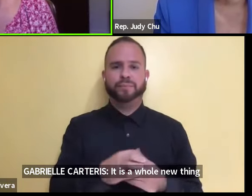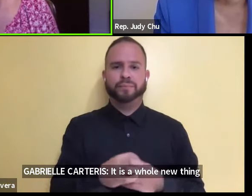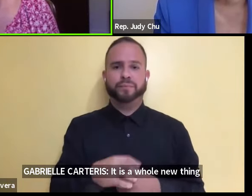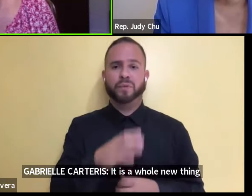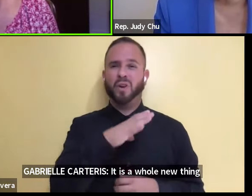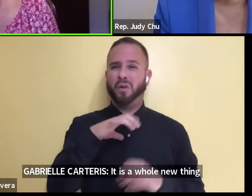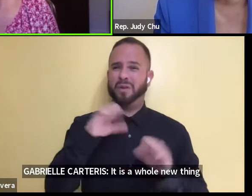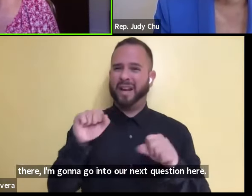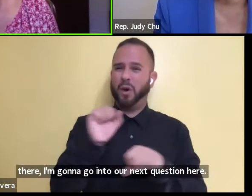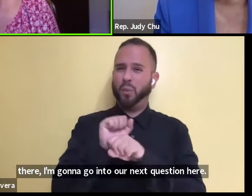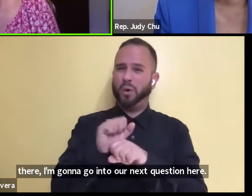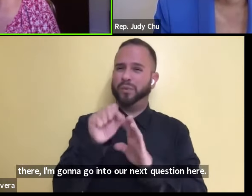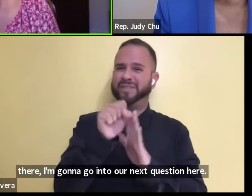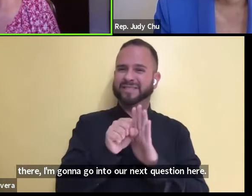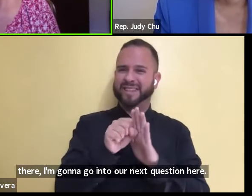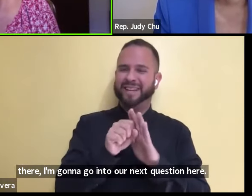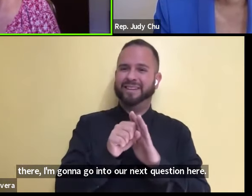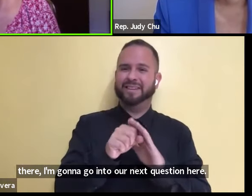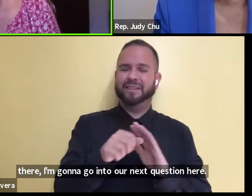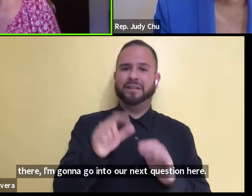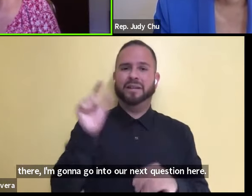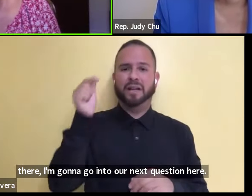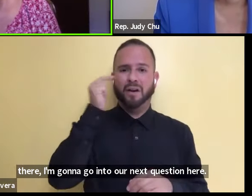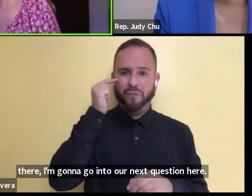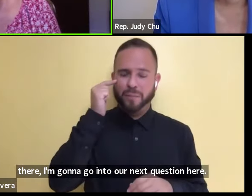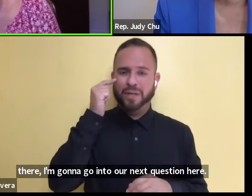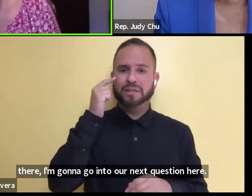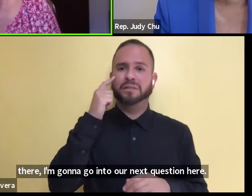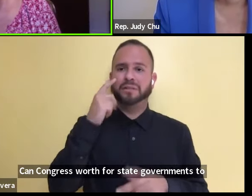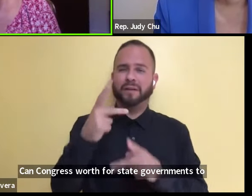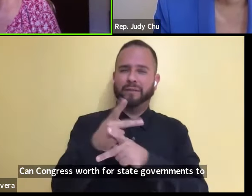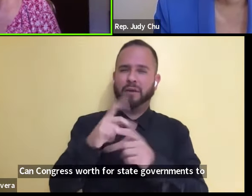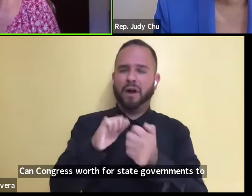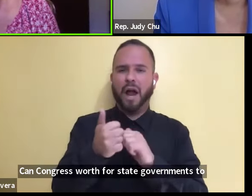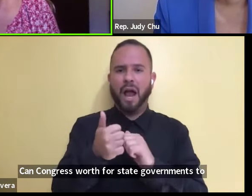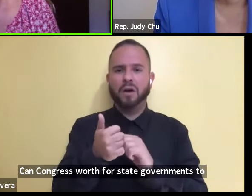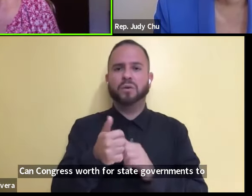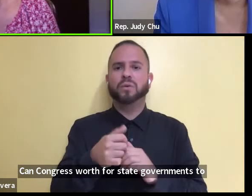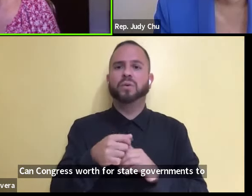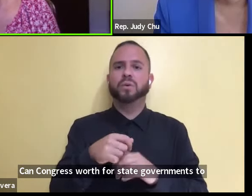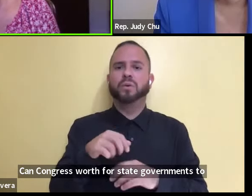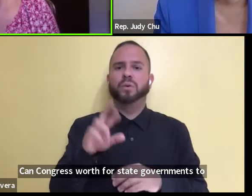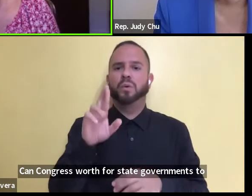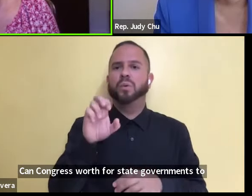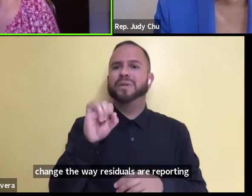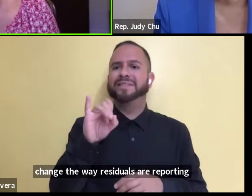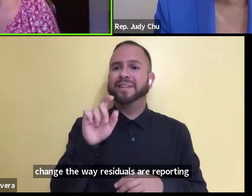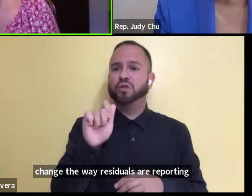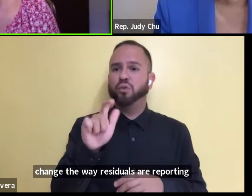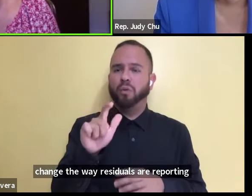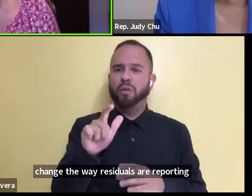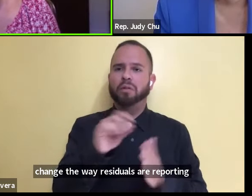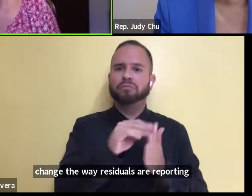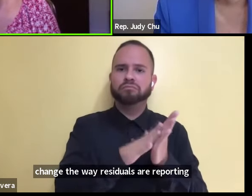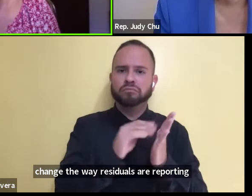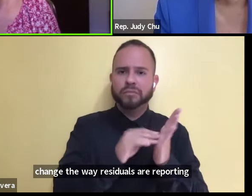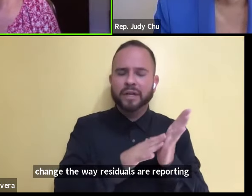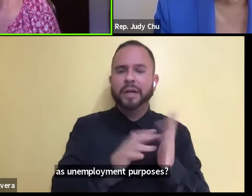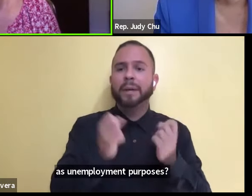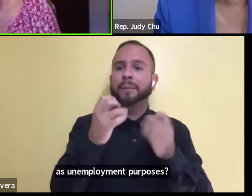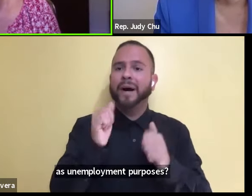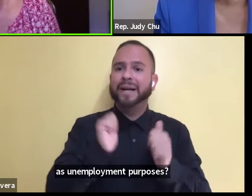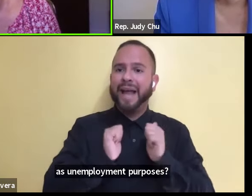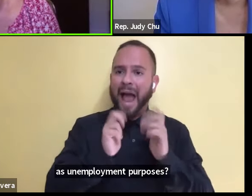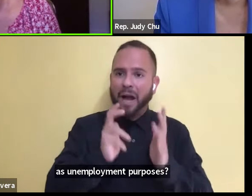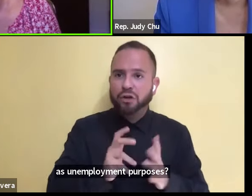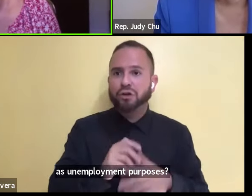governments to change the way residuals are reported as income for unemployment purposes? Many actors and former actors who earn residuals